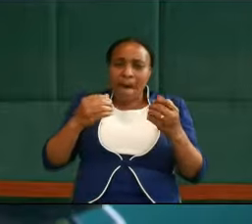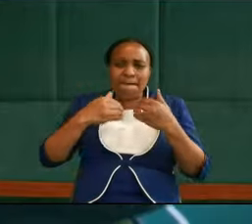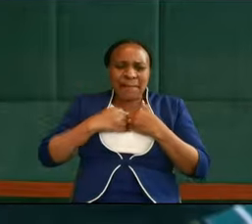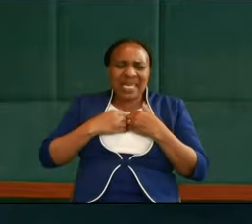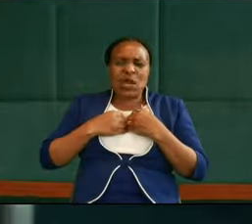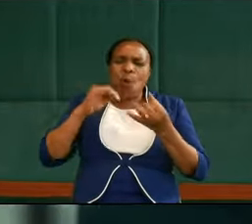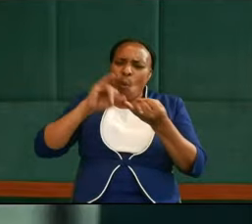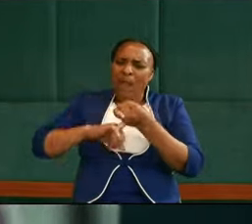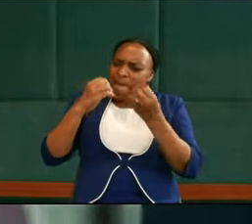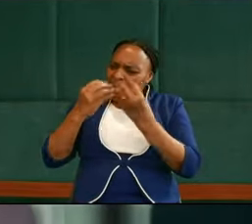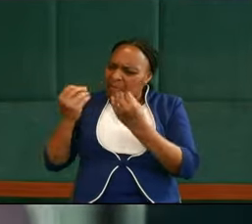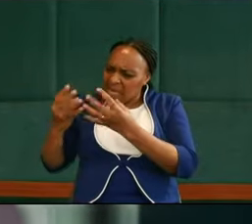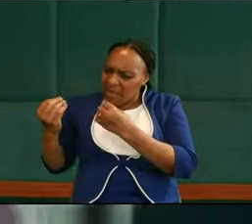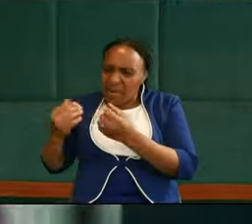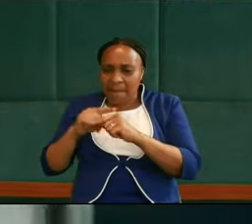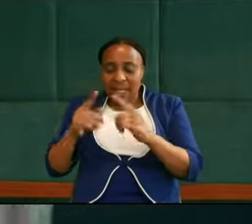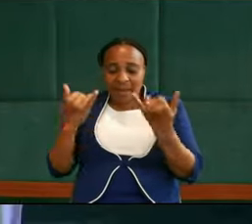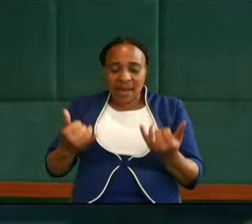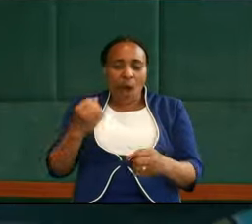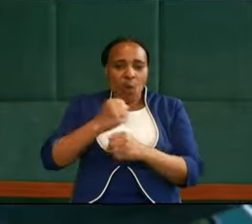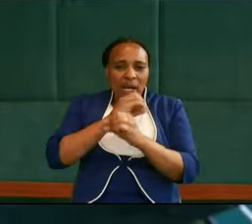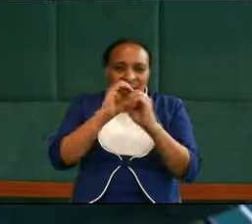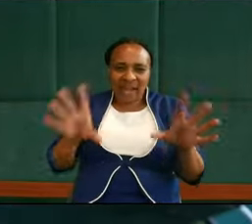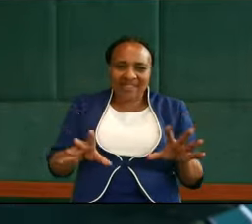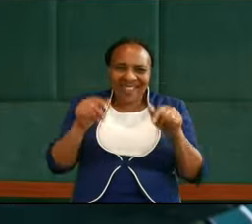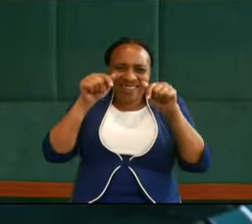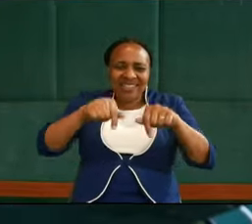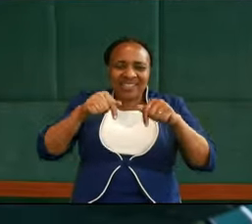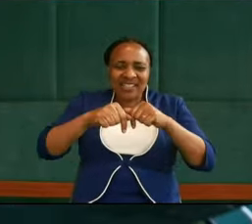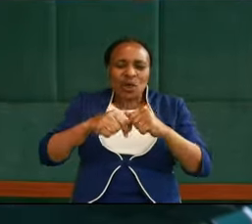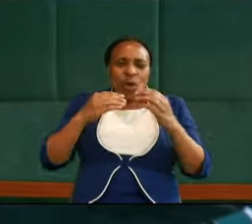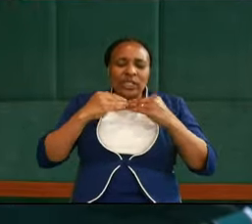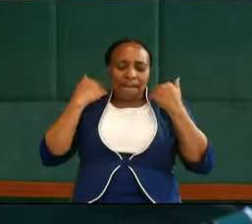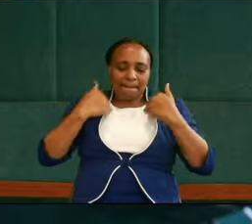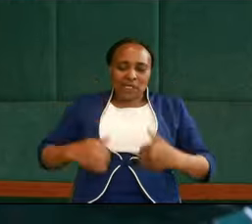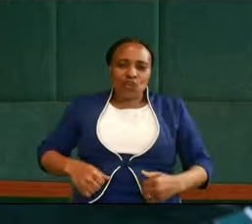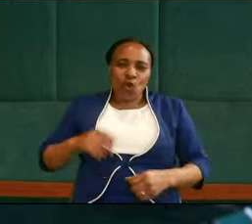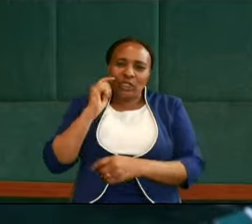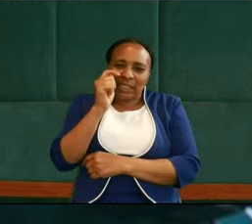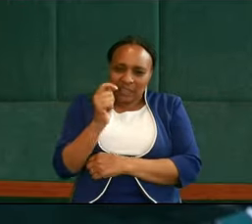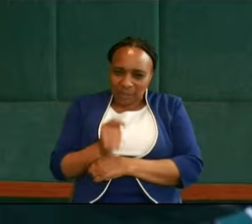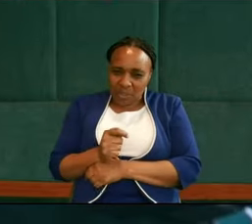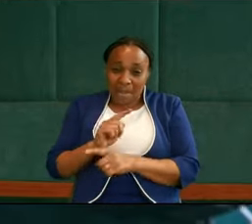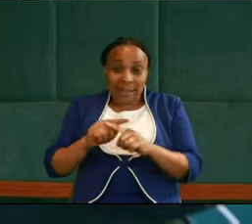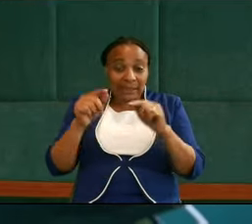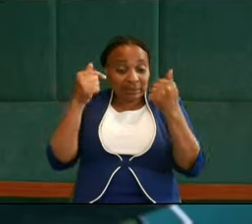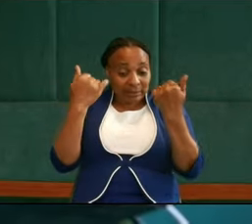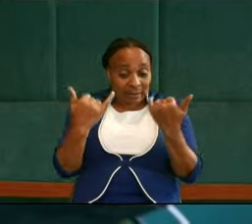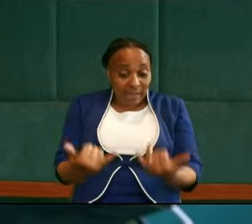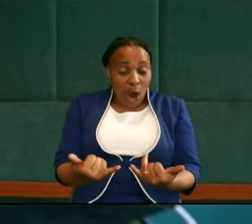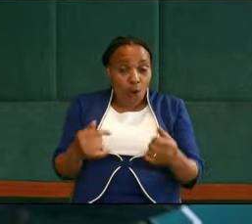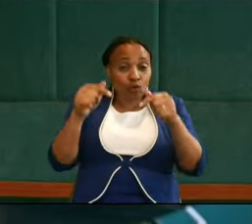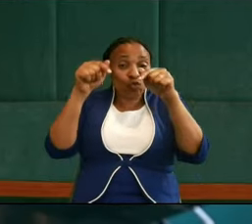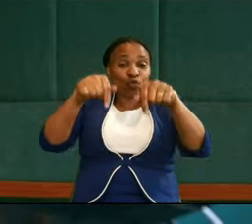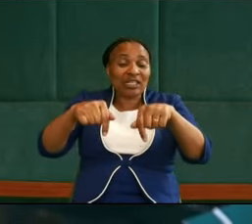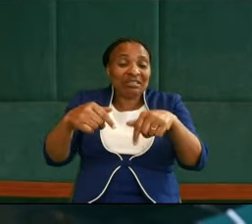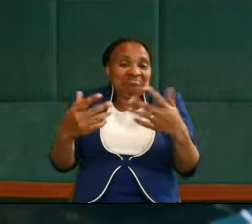I was once a thief, I steal no more. This was our testimony. Today, it is theory.